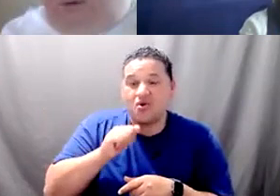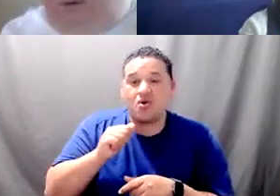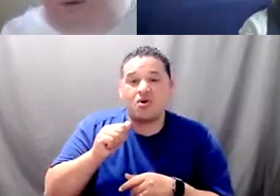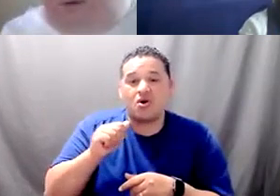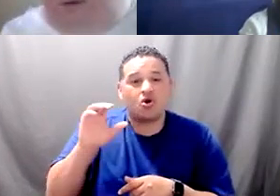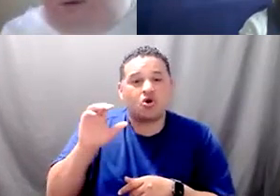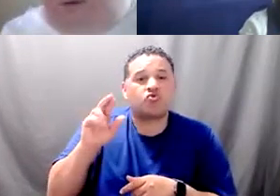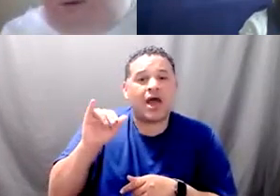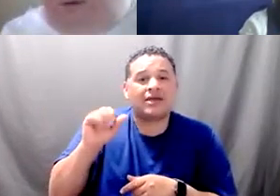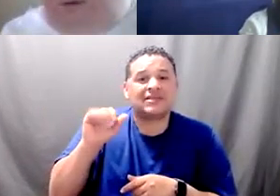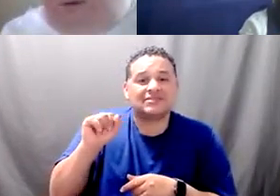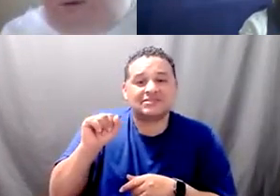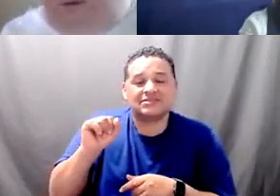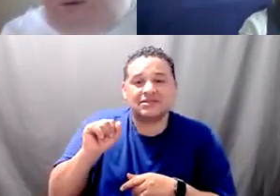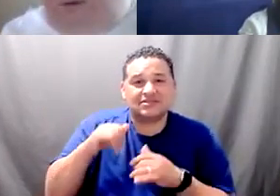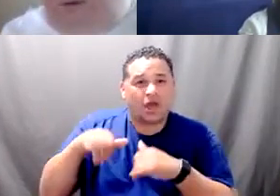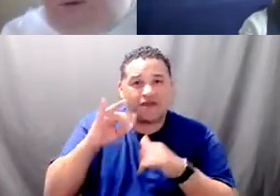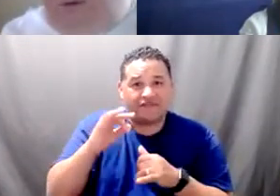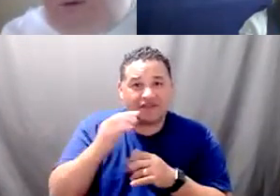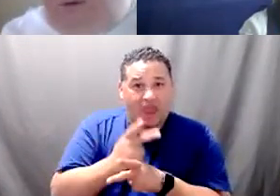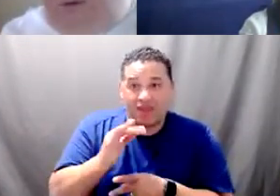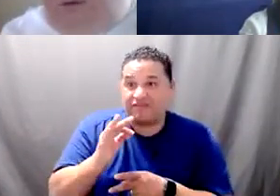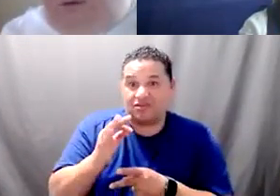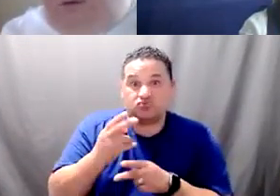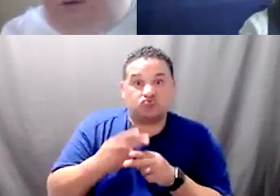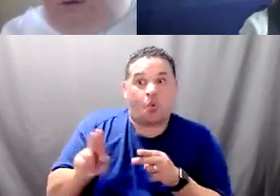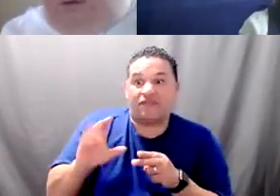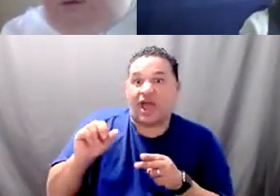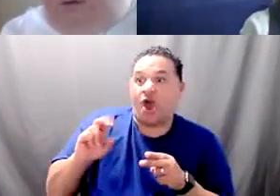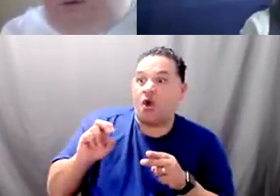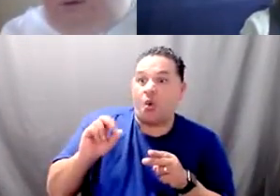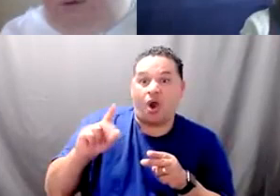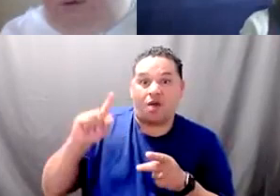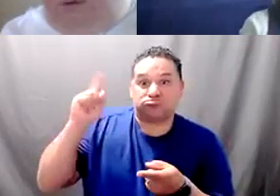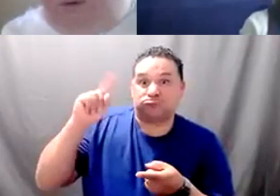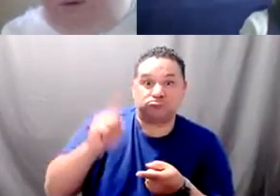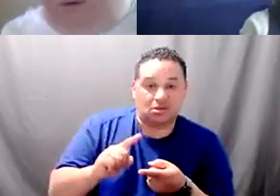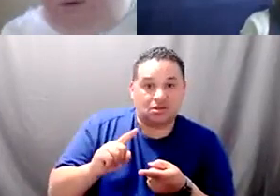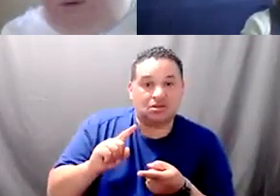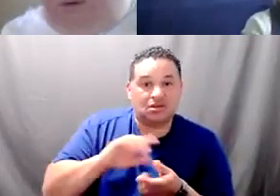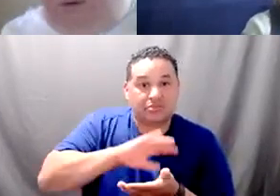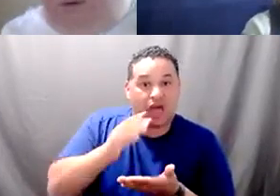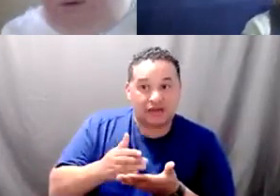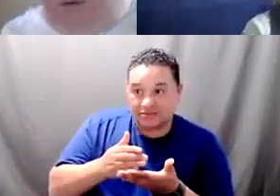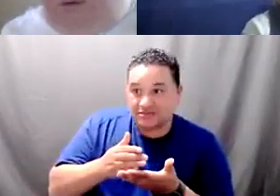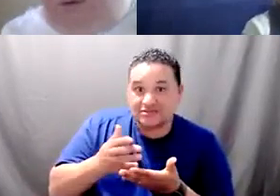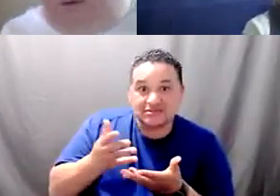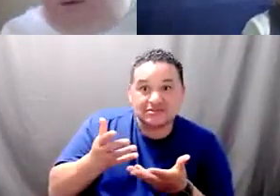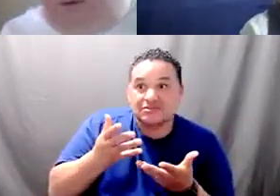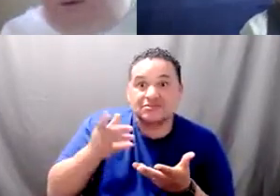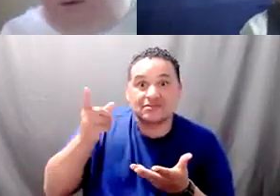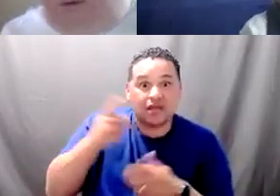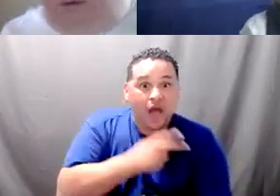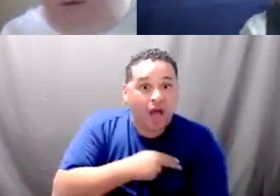care? Should we reach a shortage of care or supplies that we're close to being in our hospitals